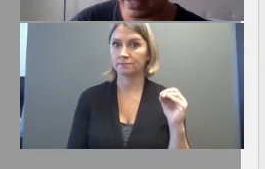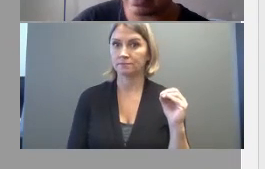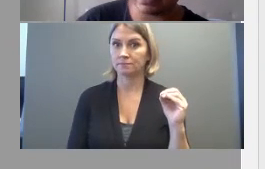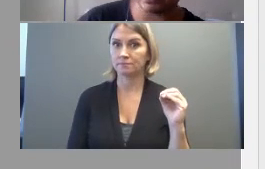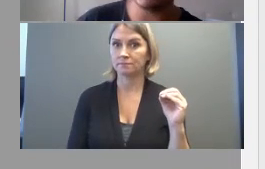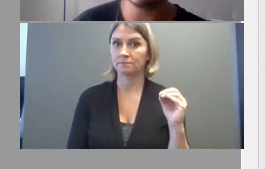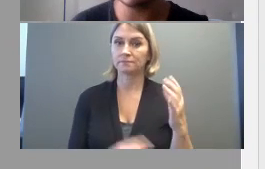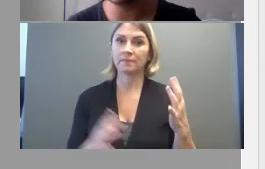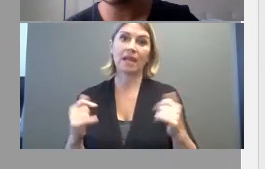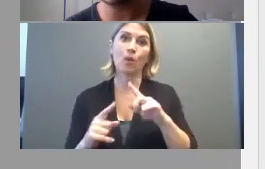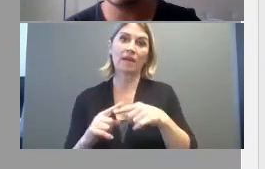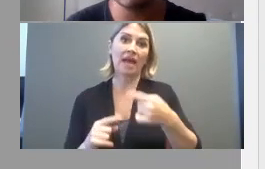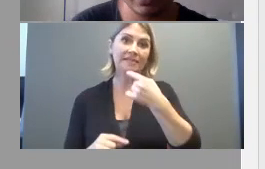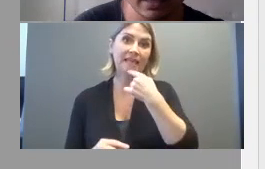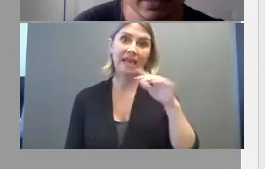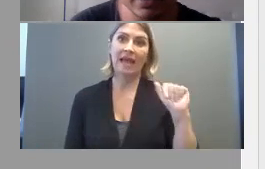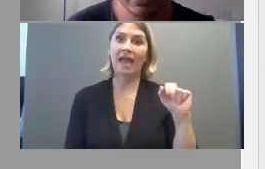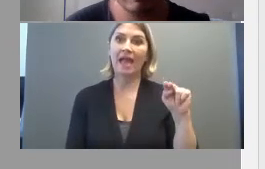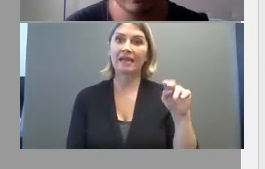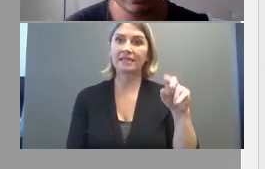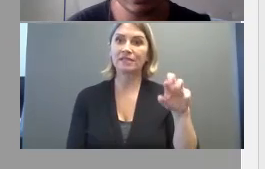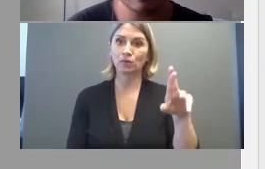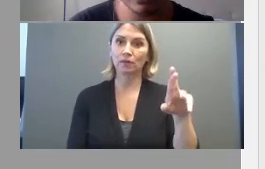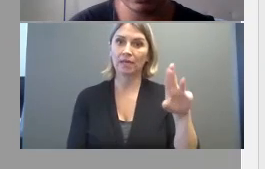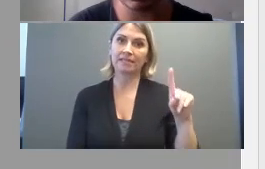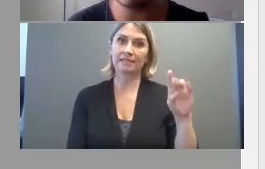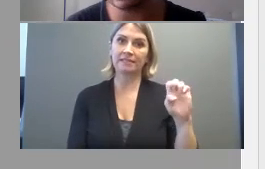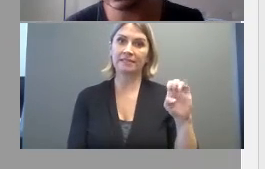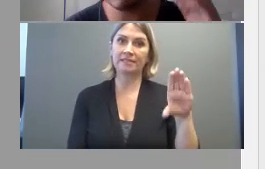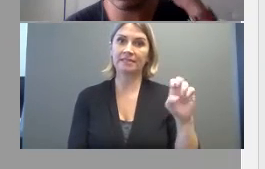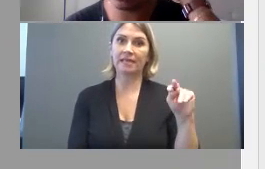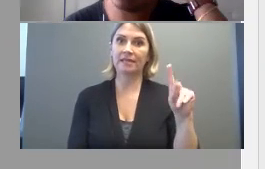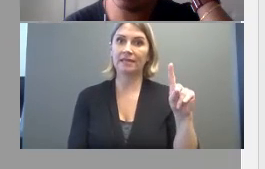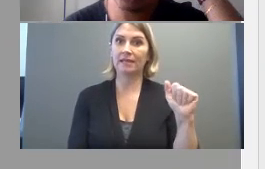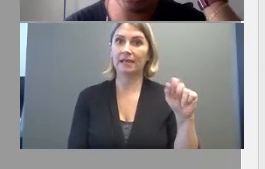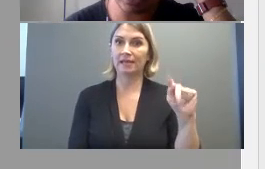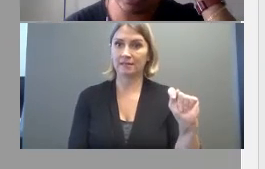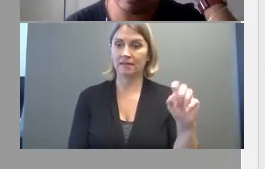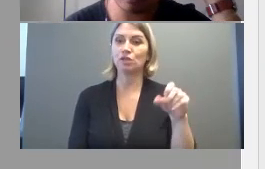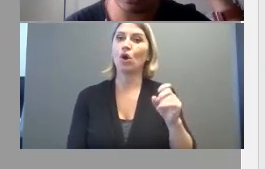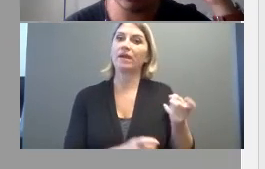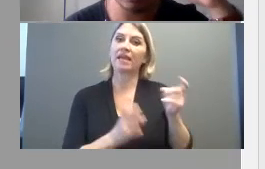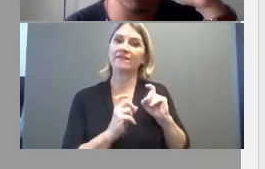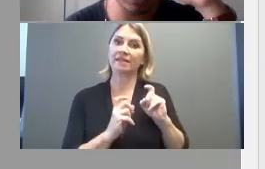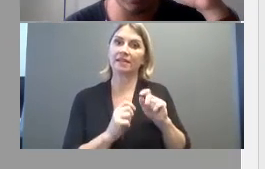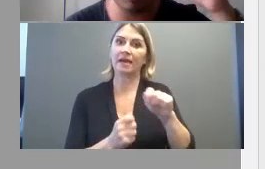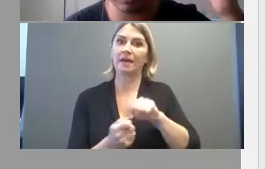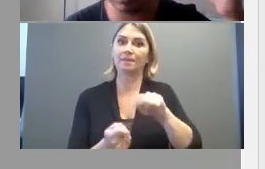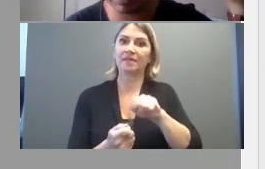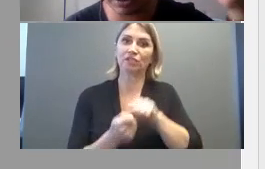now when I say ancestors and descendants, we need to figure out that given a particular tree and given a